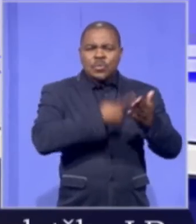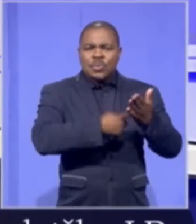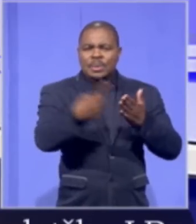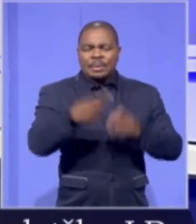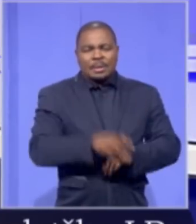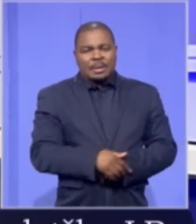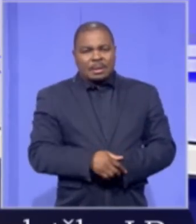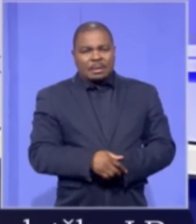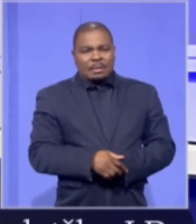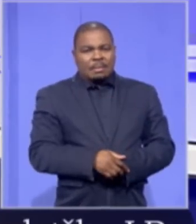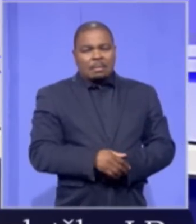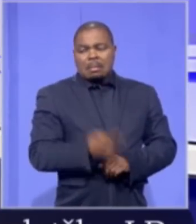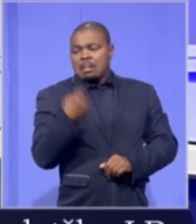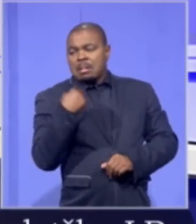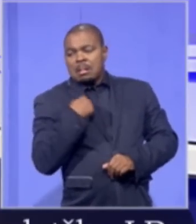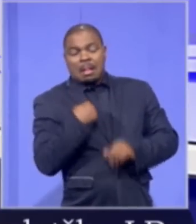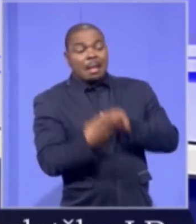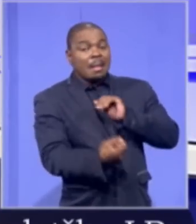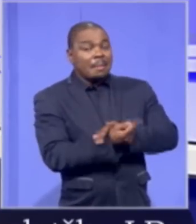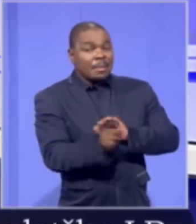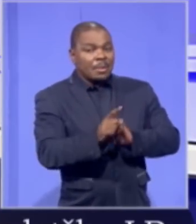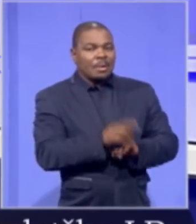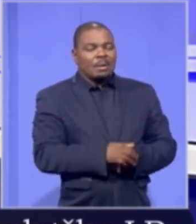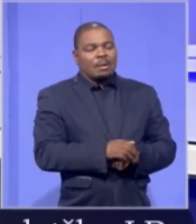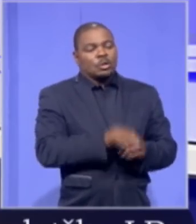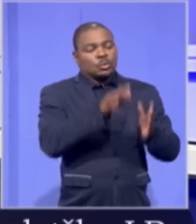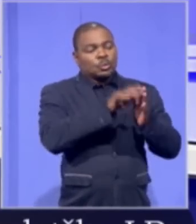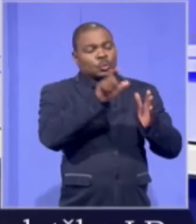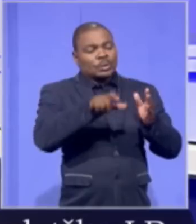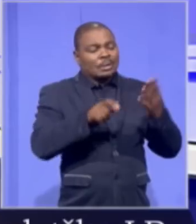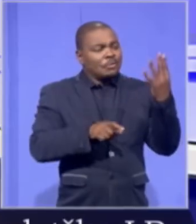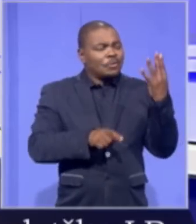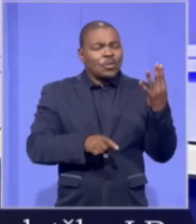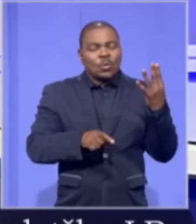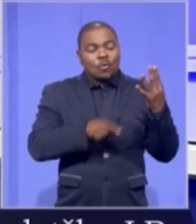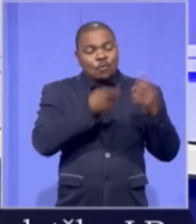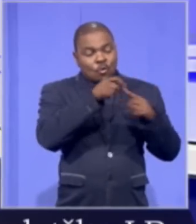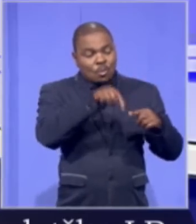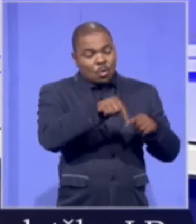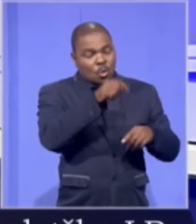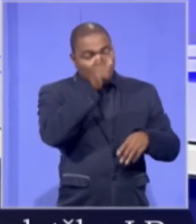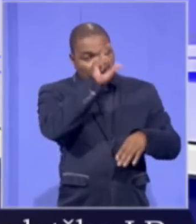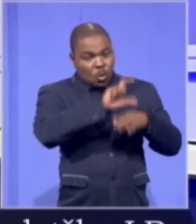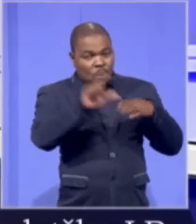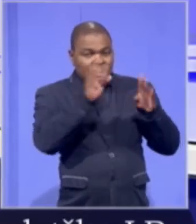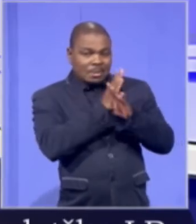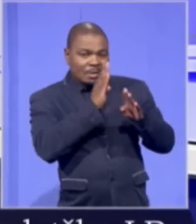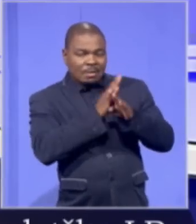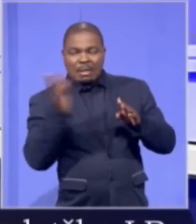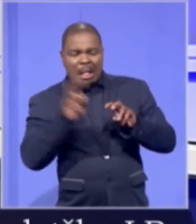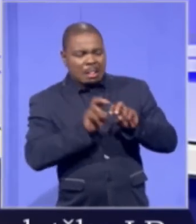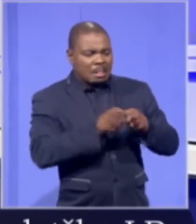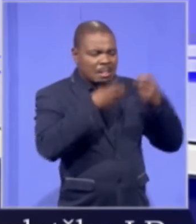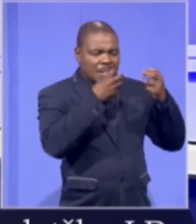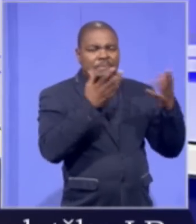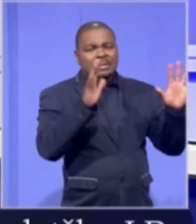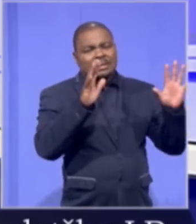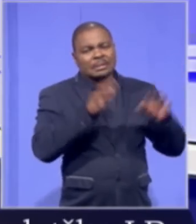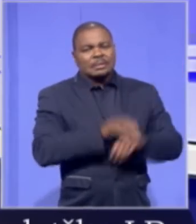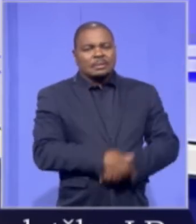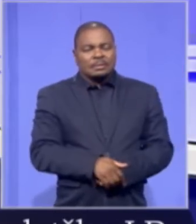fetilego. Boemong bja morago bjale go katilwe baithuti ba bane ba college ya private ka tikologong